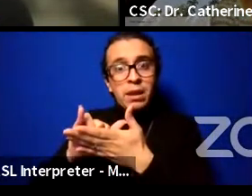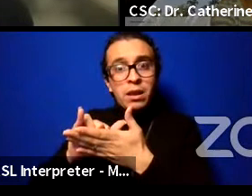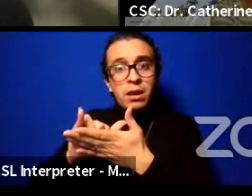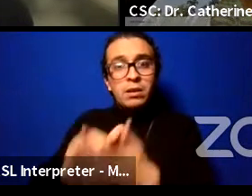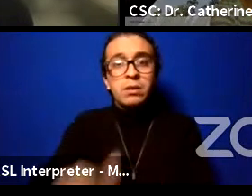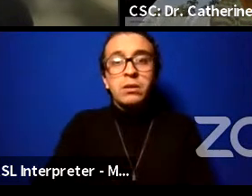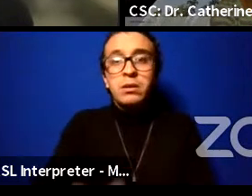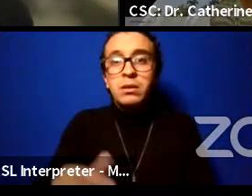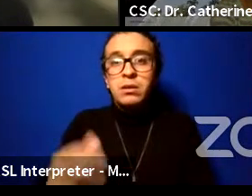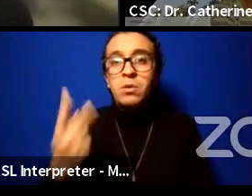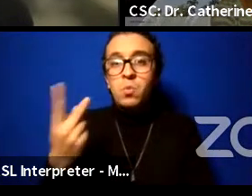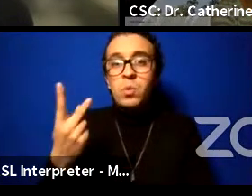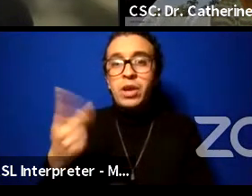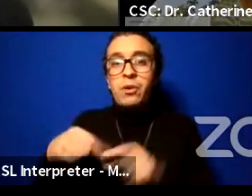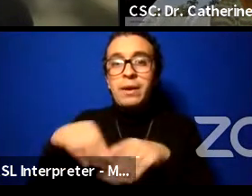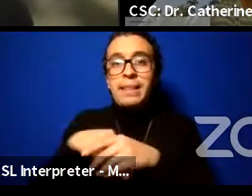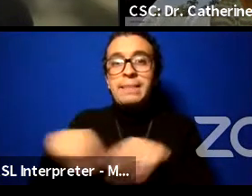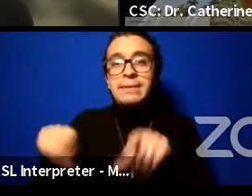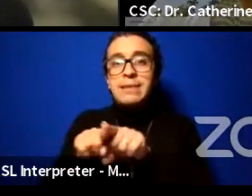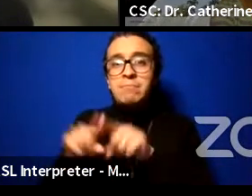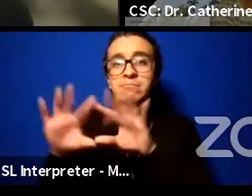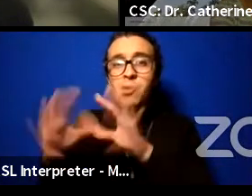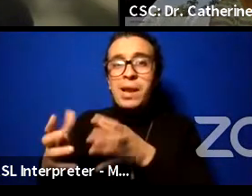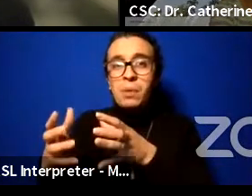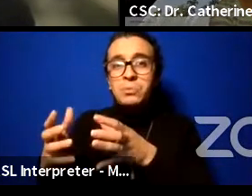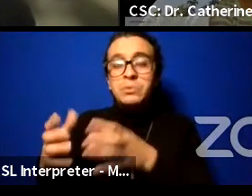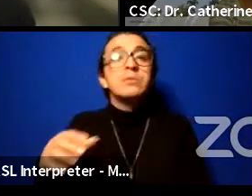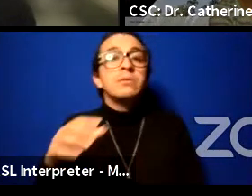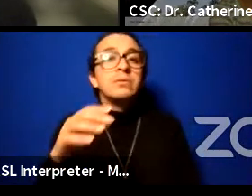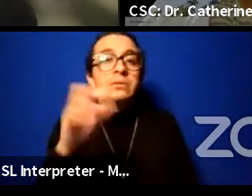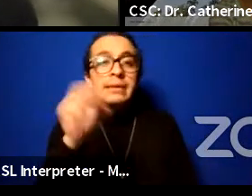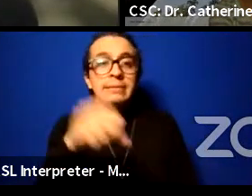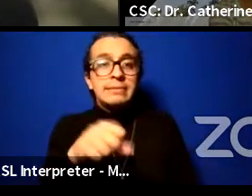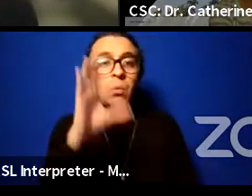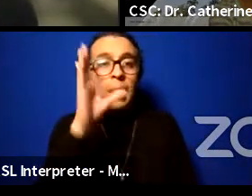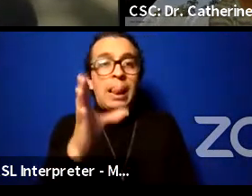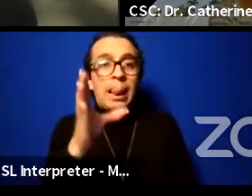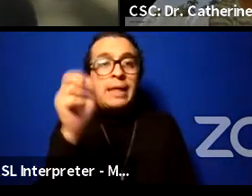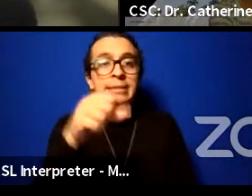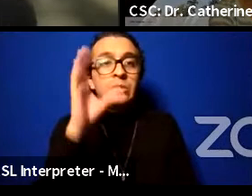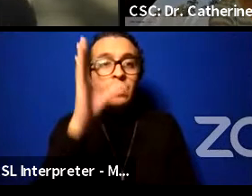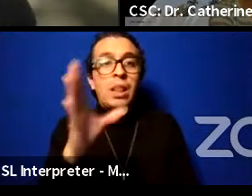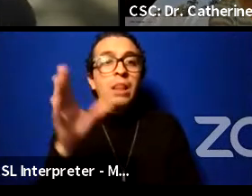are in the same breakout room? Absolutely. Okay, thank you. Yes, we